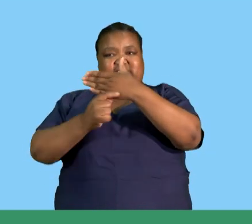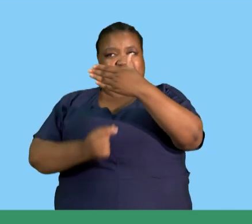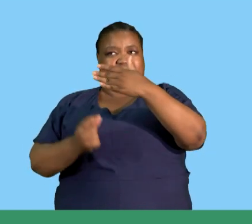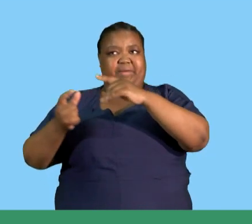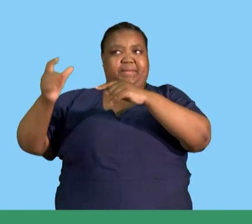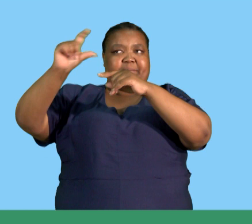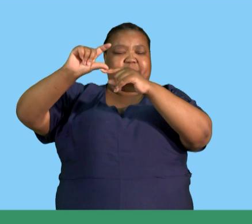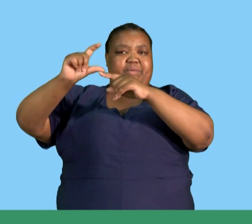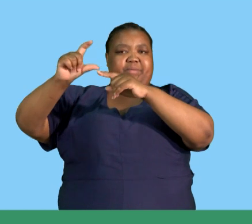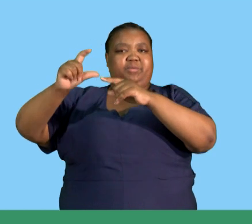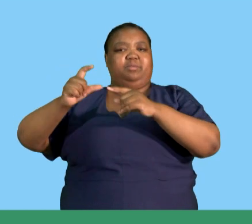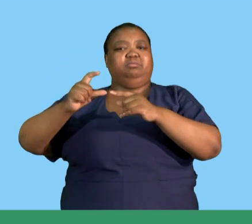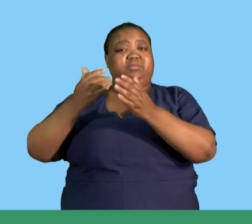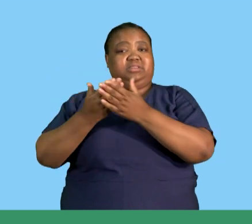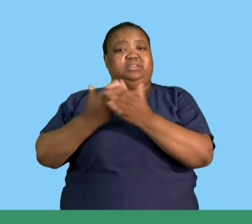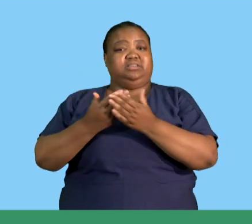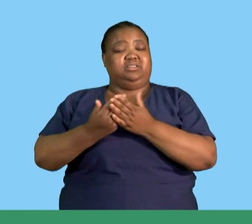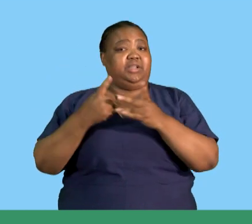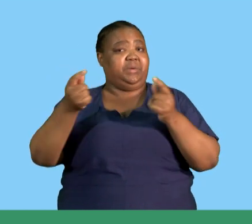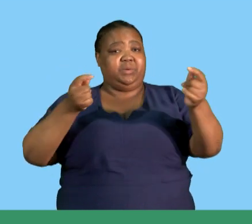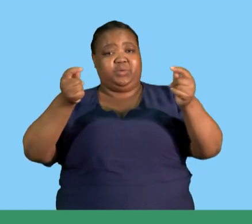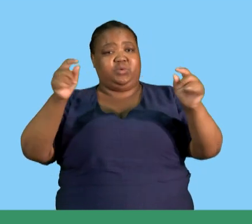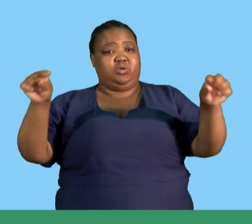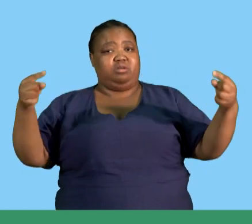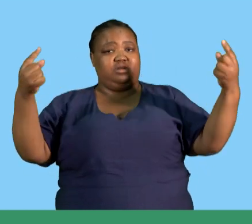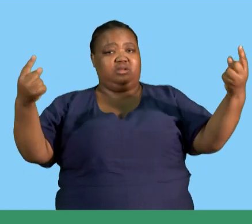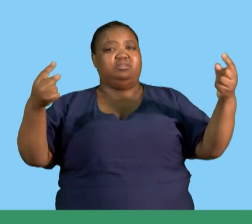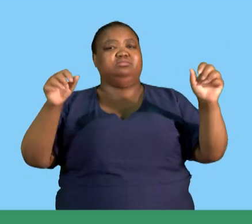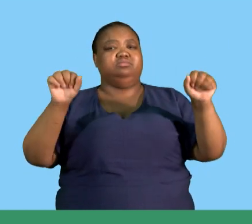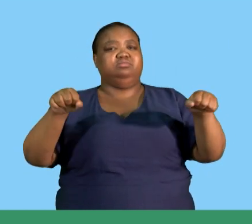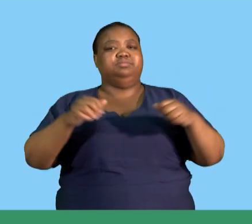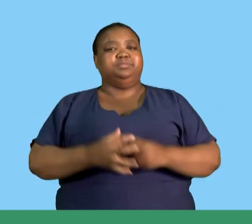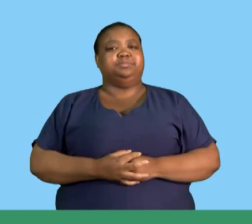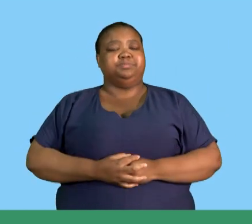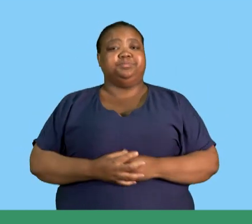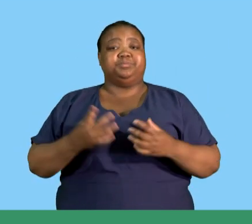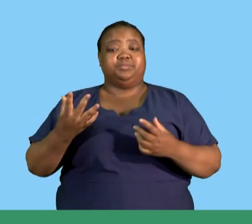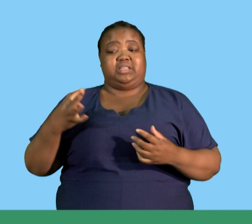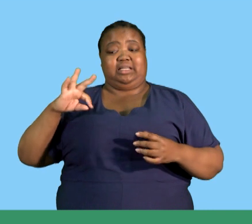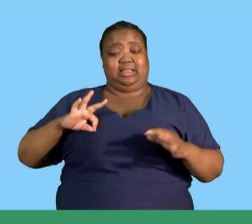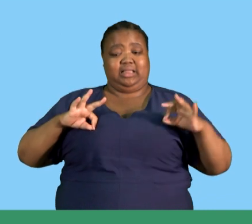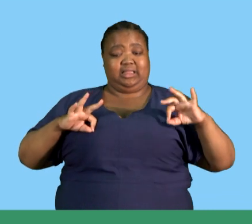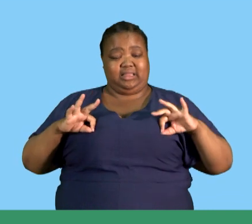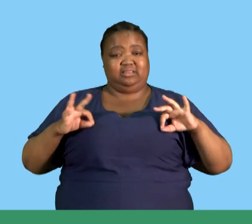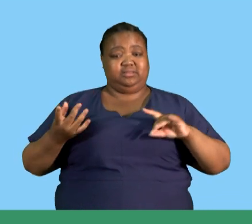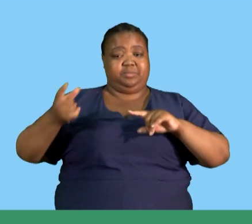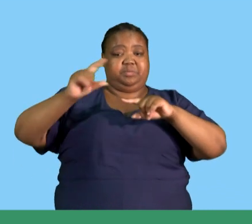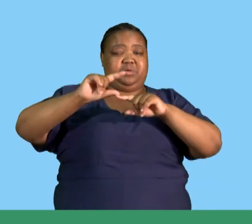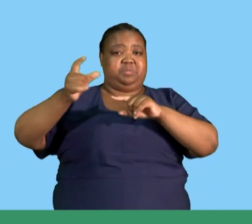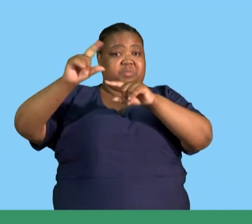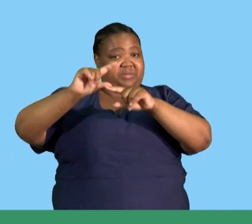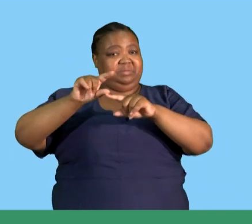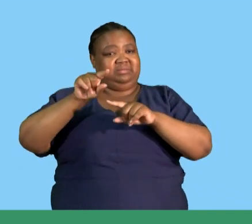So, and we've got no control. Rising pay levels, it's a threat. We've